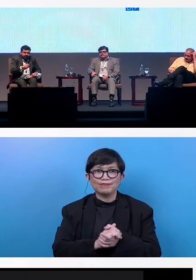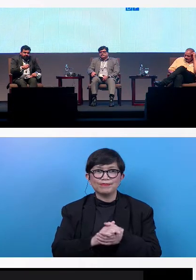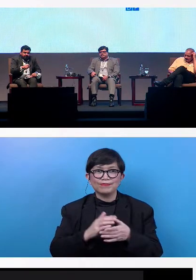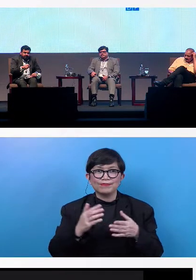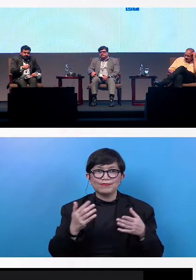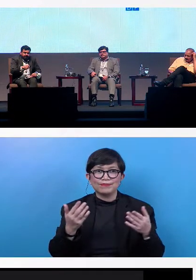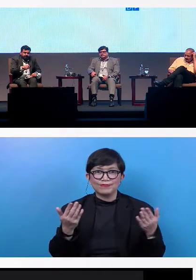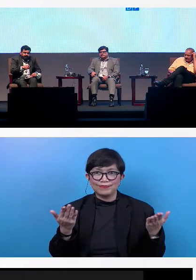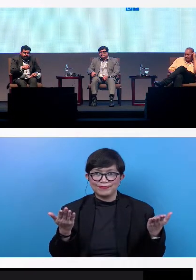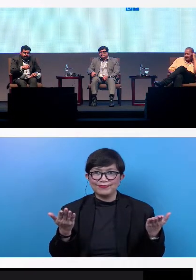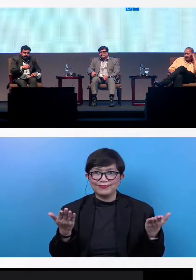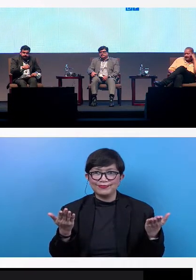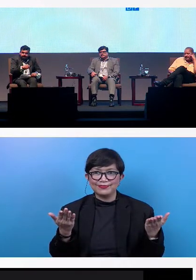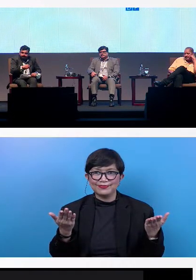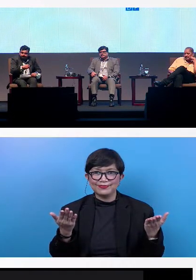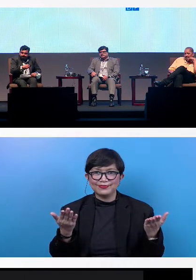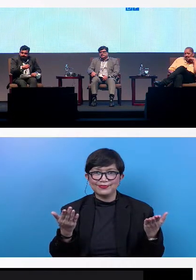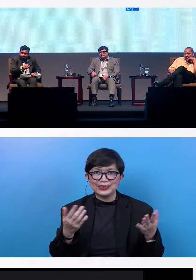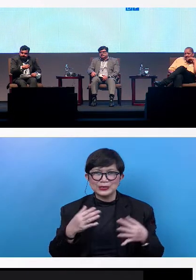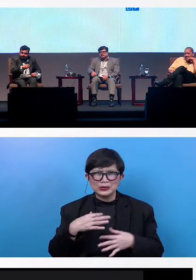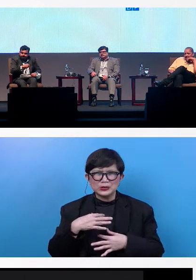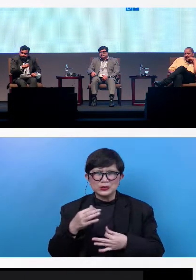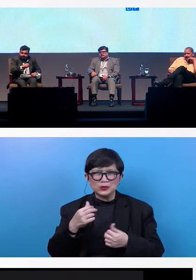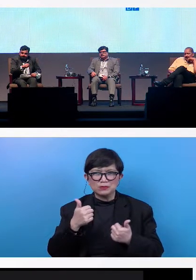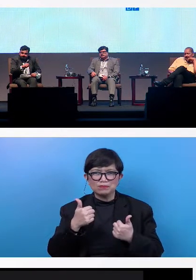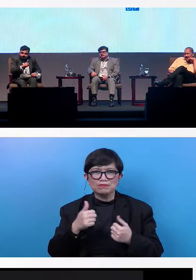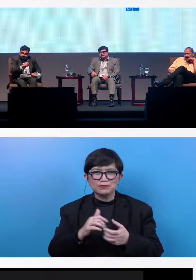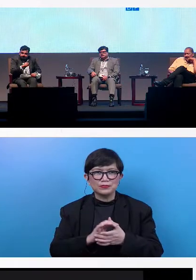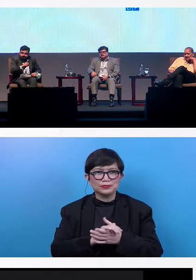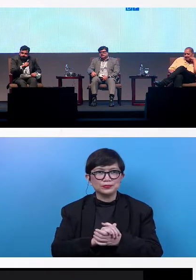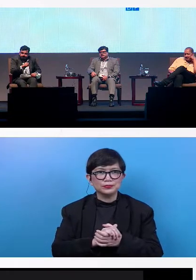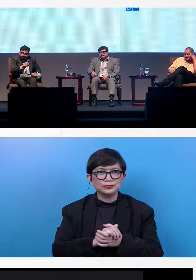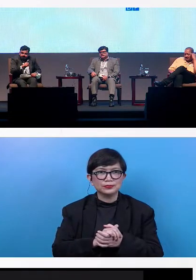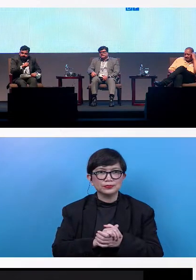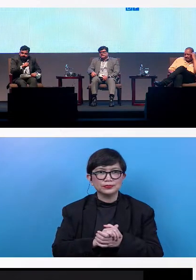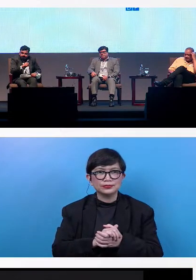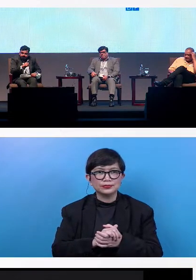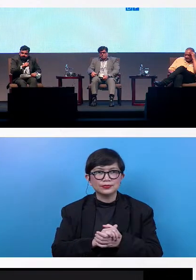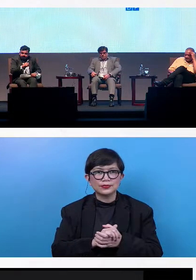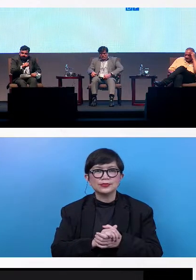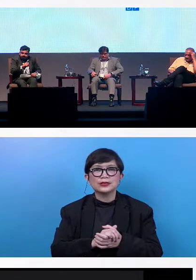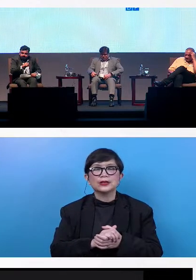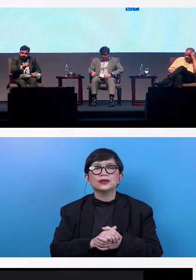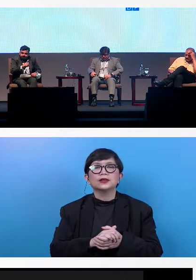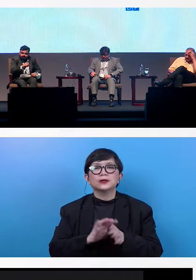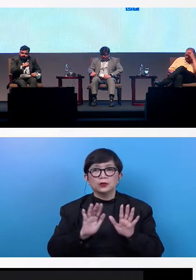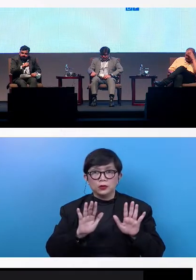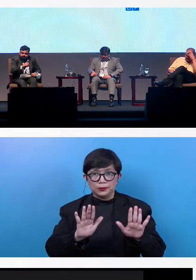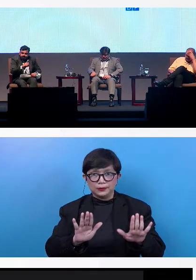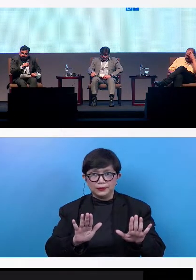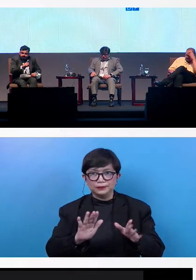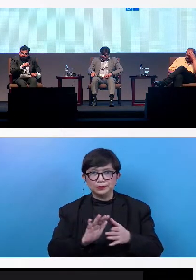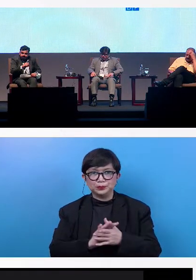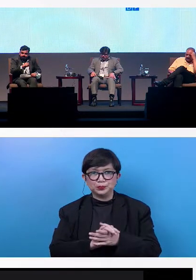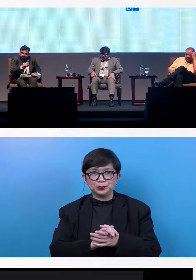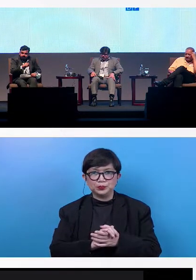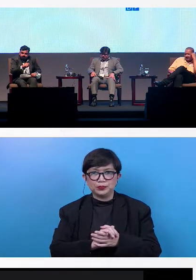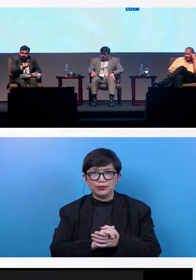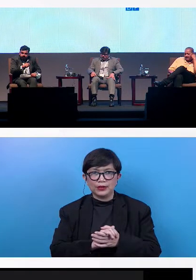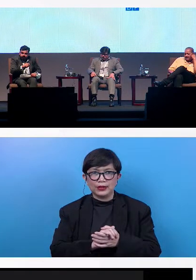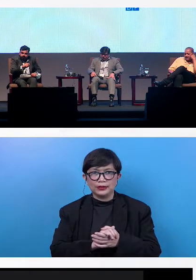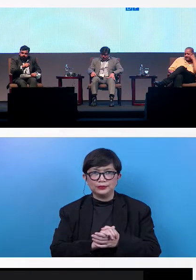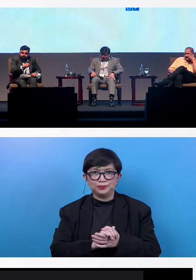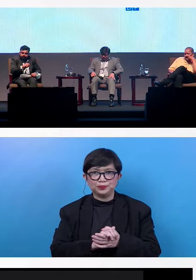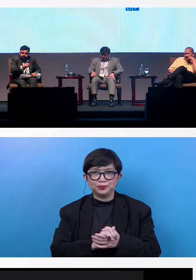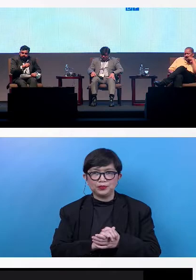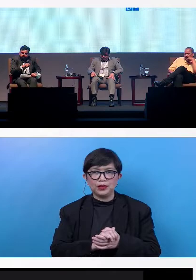very interesting, informative discussions. So this discussion may be helpful for as